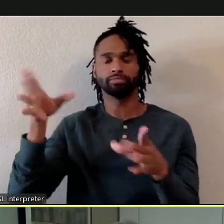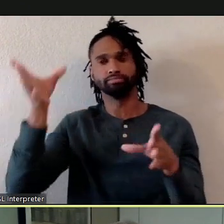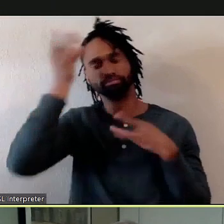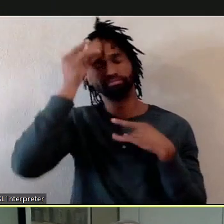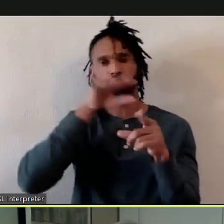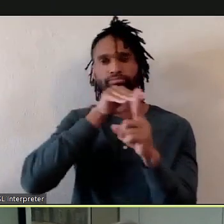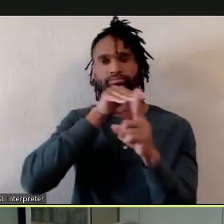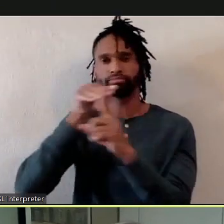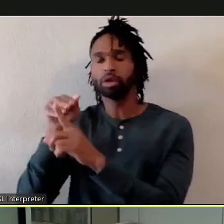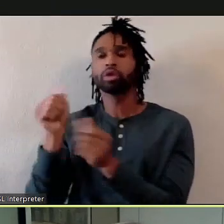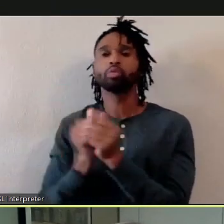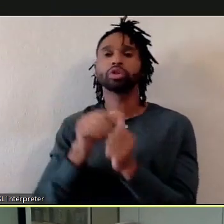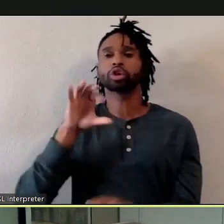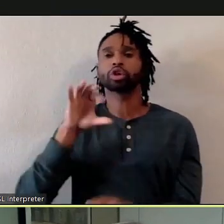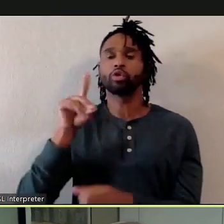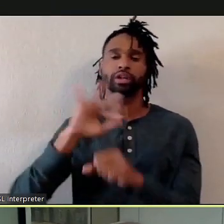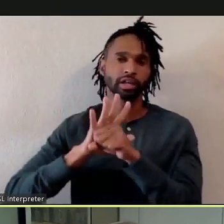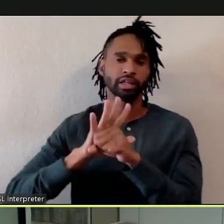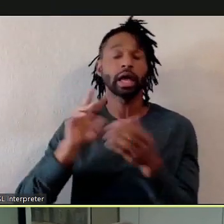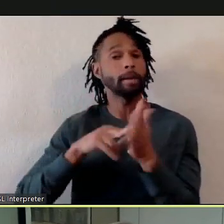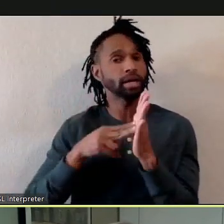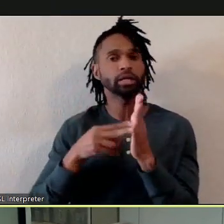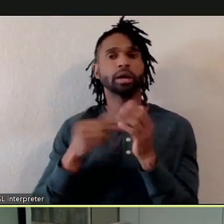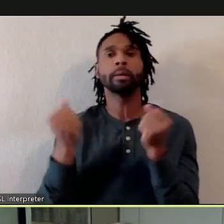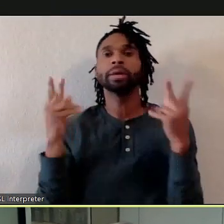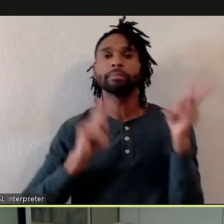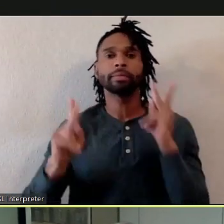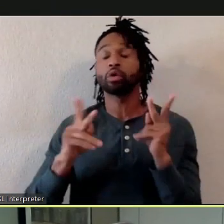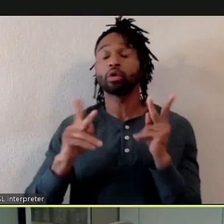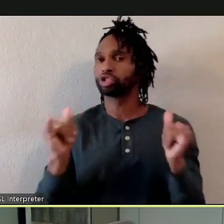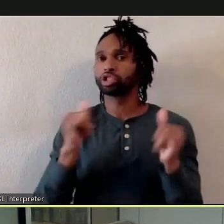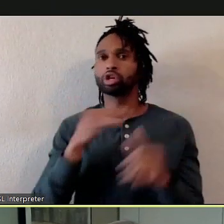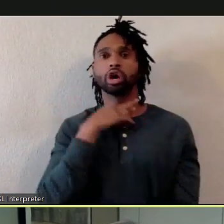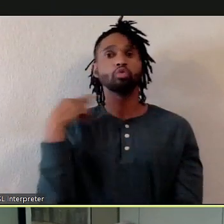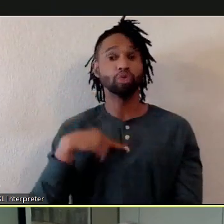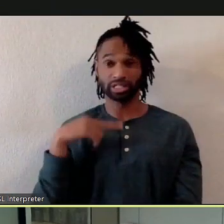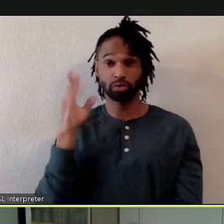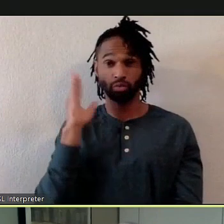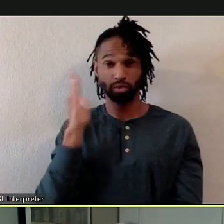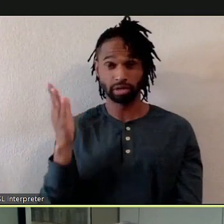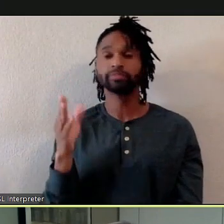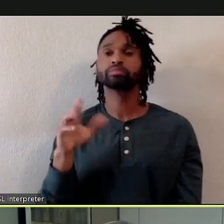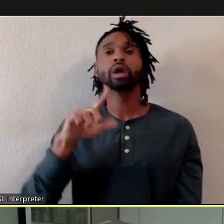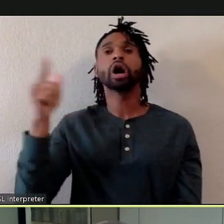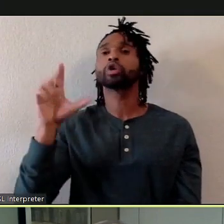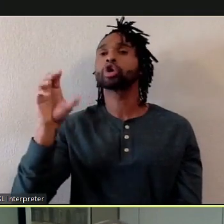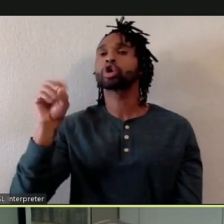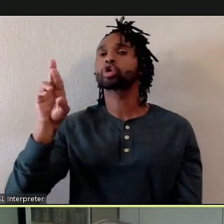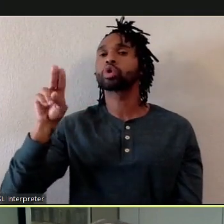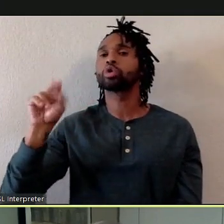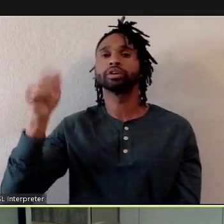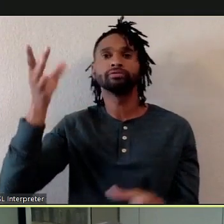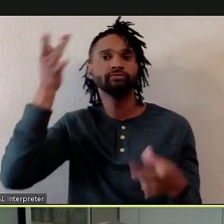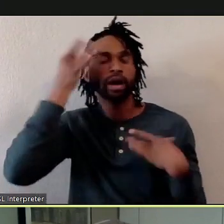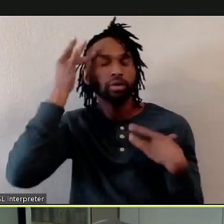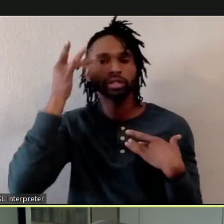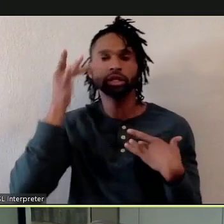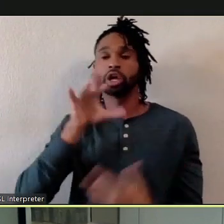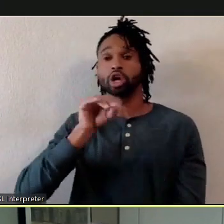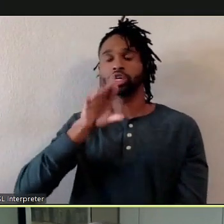That means the vast majority of people in our state are really still at risk. Like other coronavirus diseases, COVID-19 is a